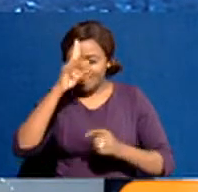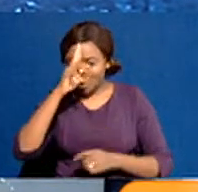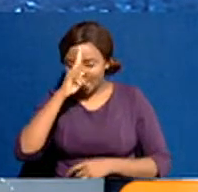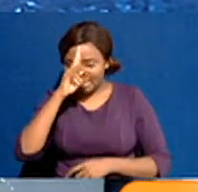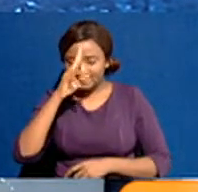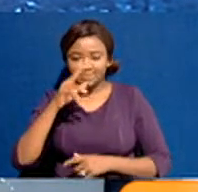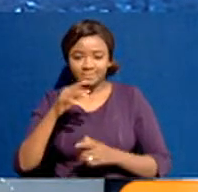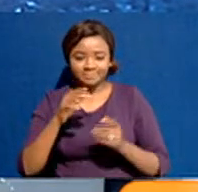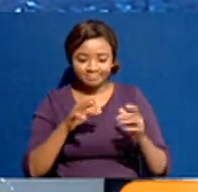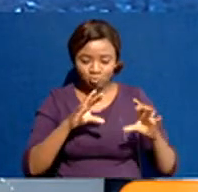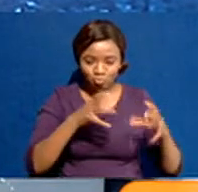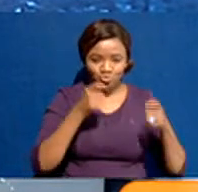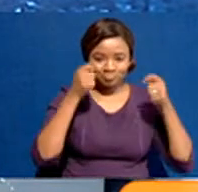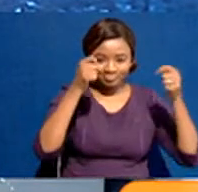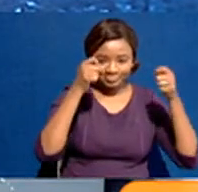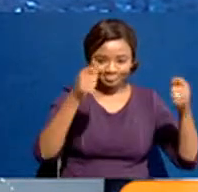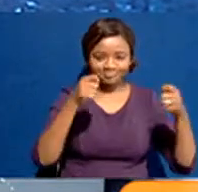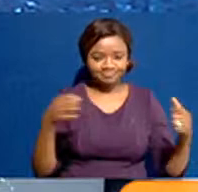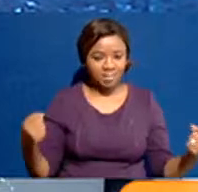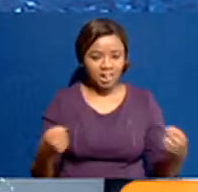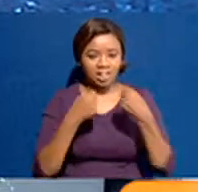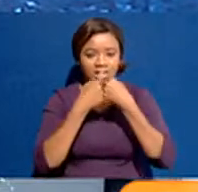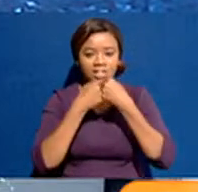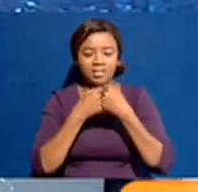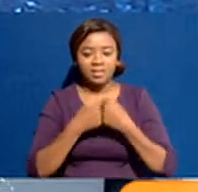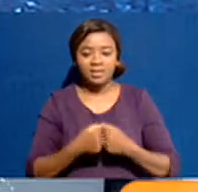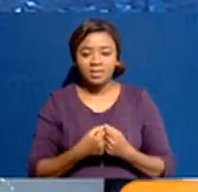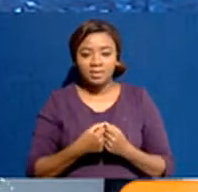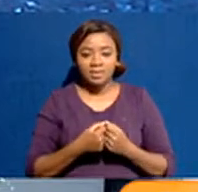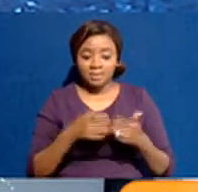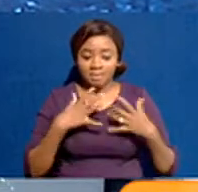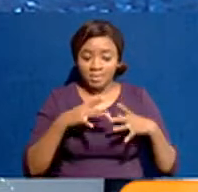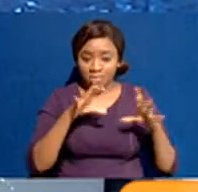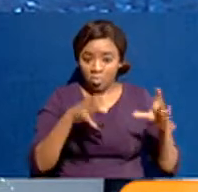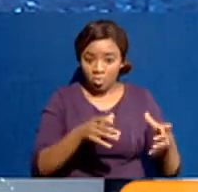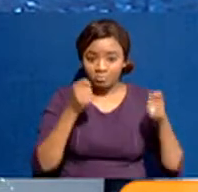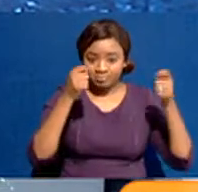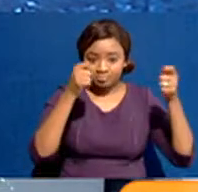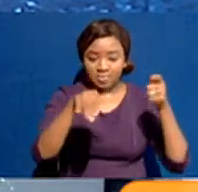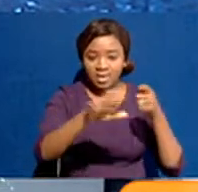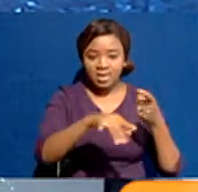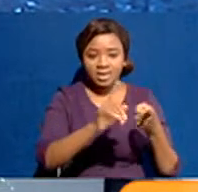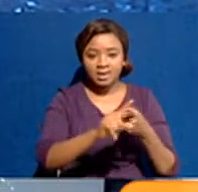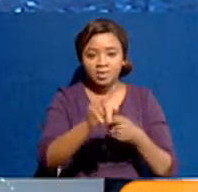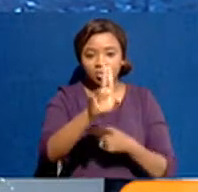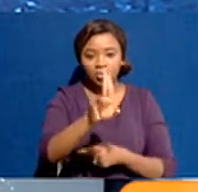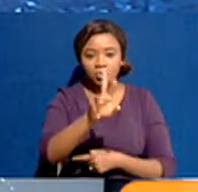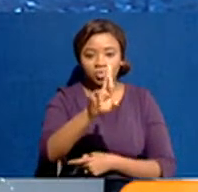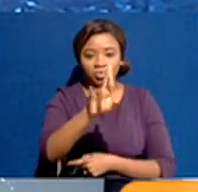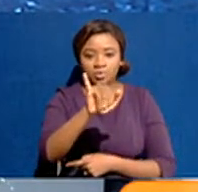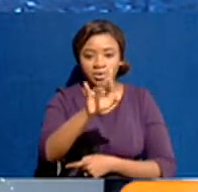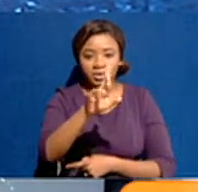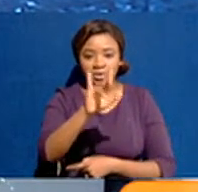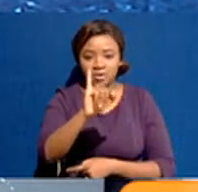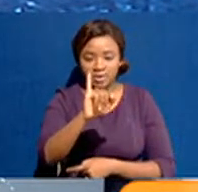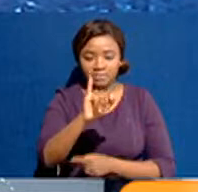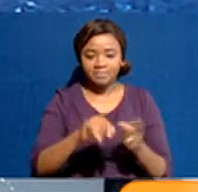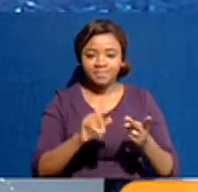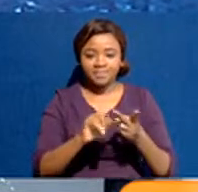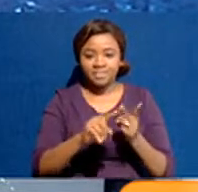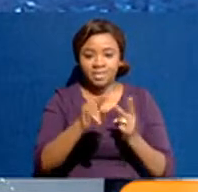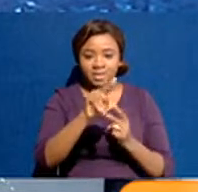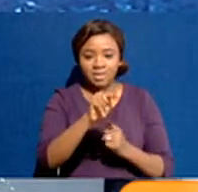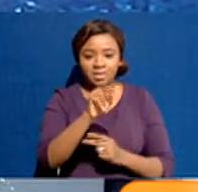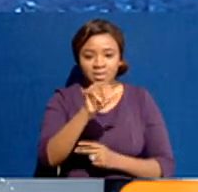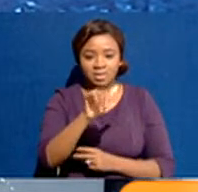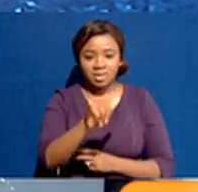the streets in different towns within Migori County, with demos in Uriri and Nyarach towns turning violent. In